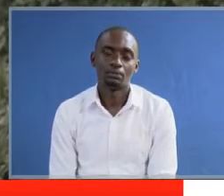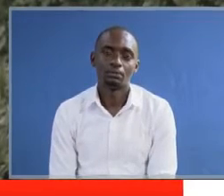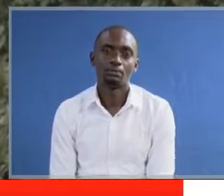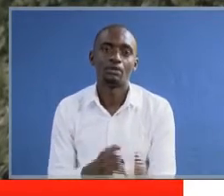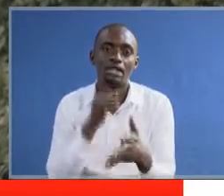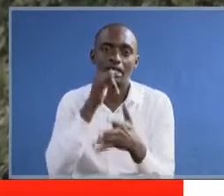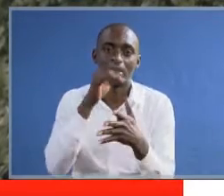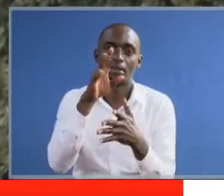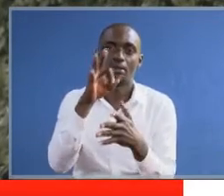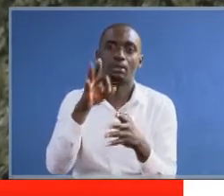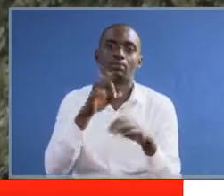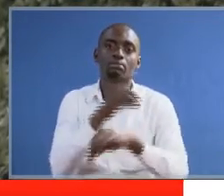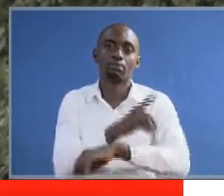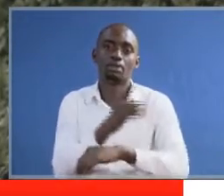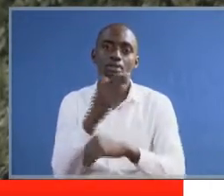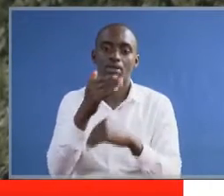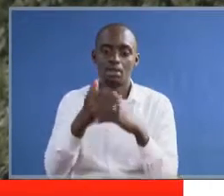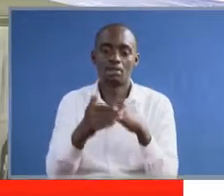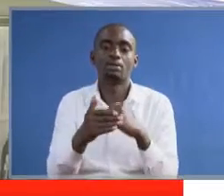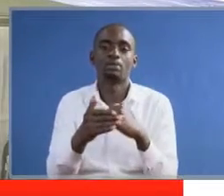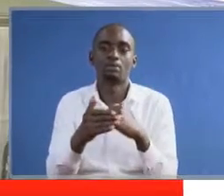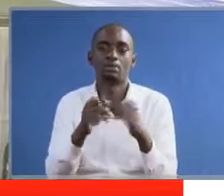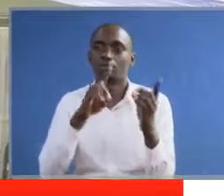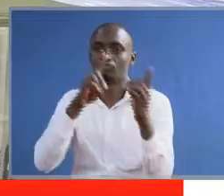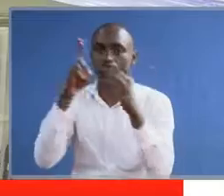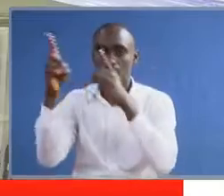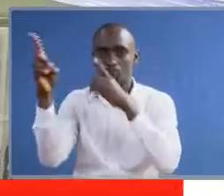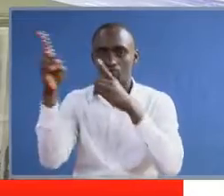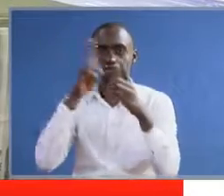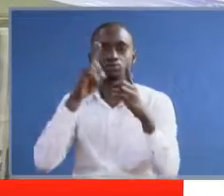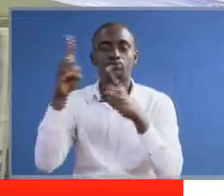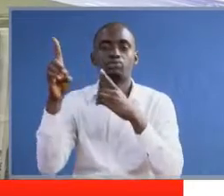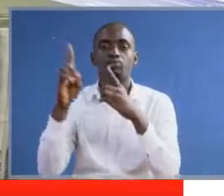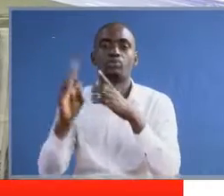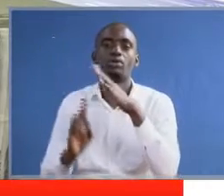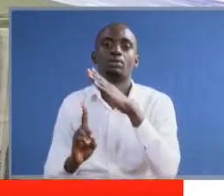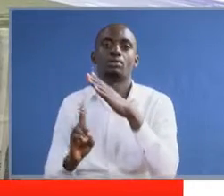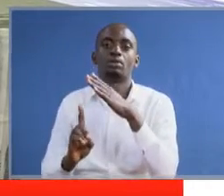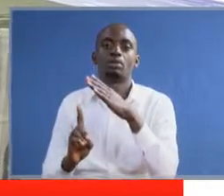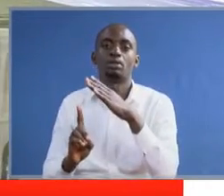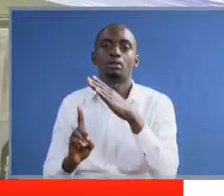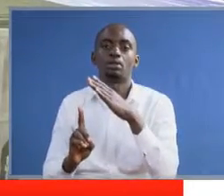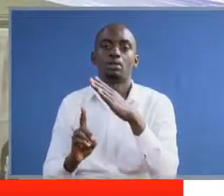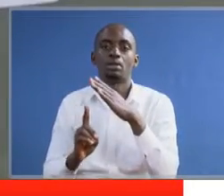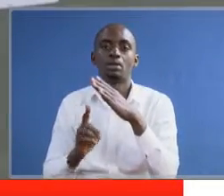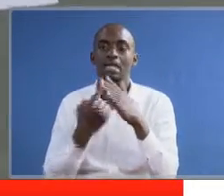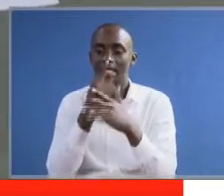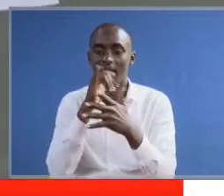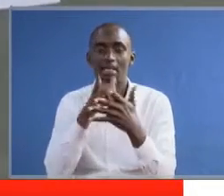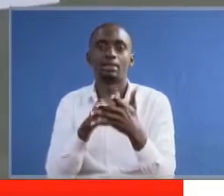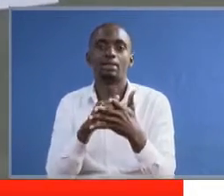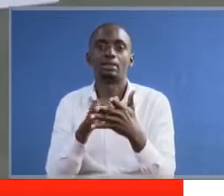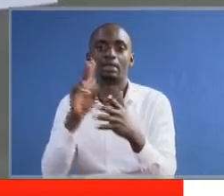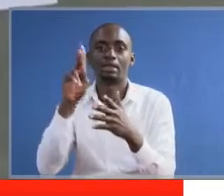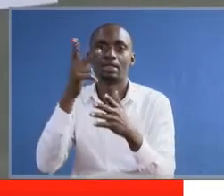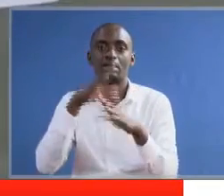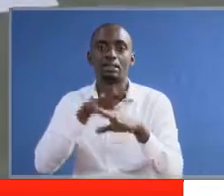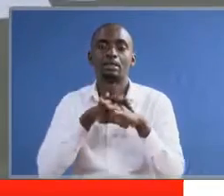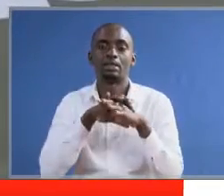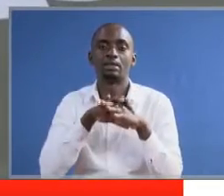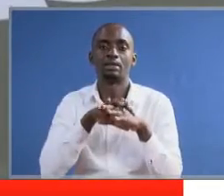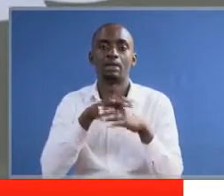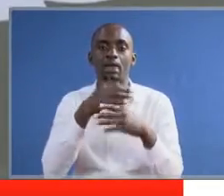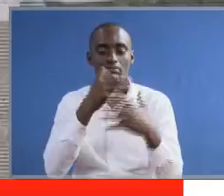It is 3 days down the line since Tourism Cabinet Secretary Najib Balala clarified that Kenya has embarked on a